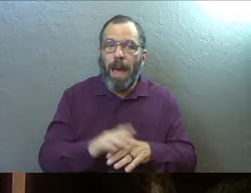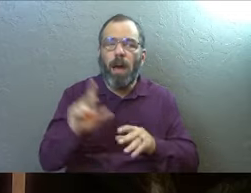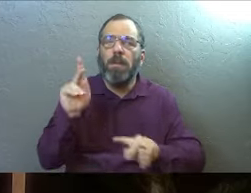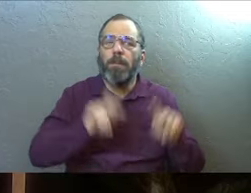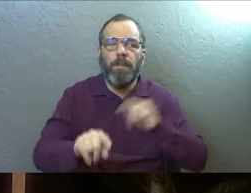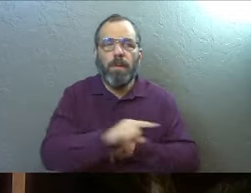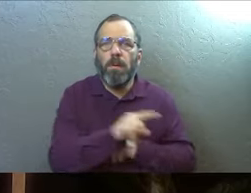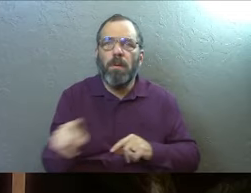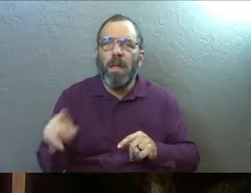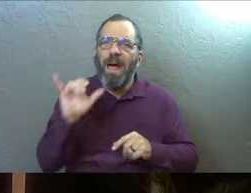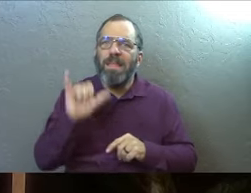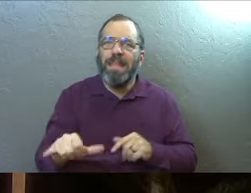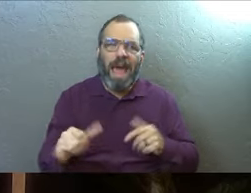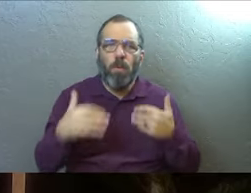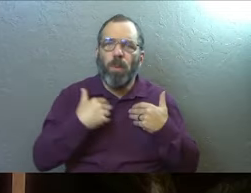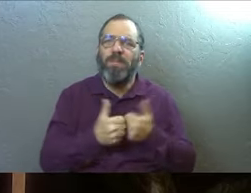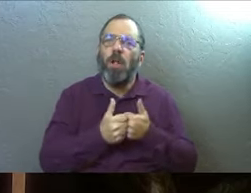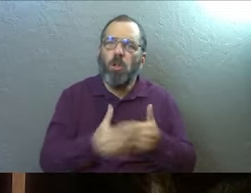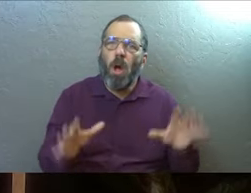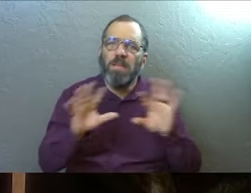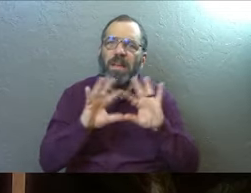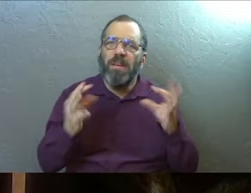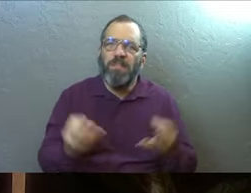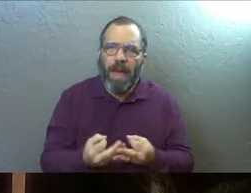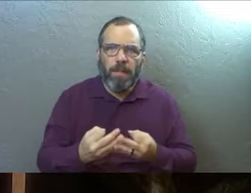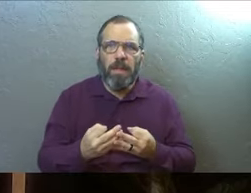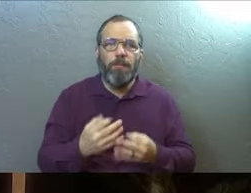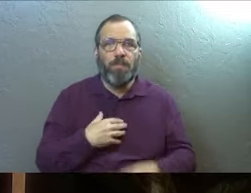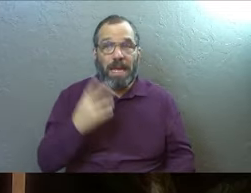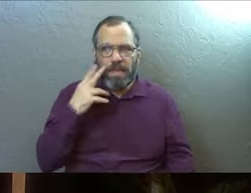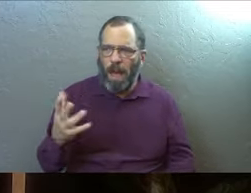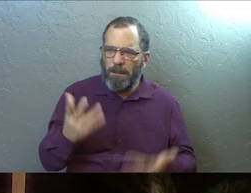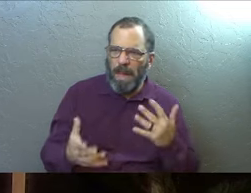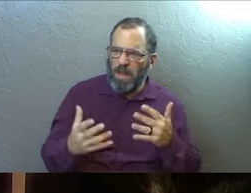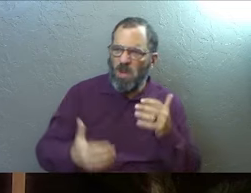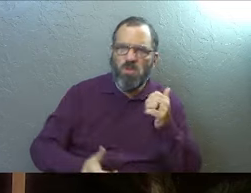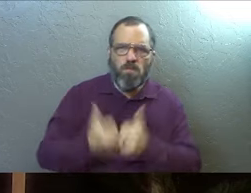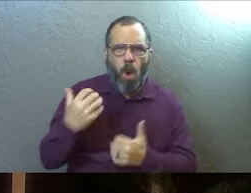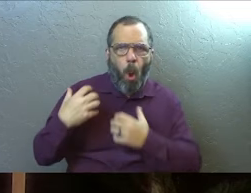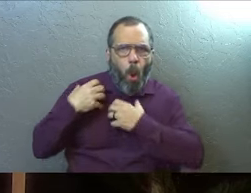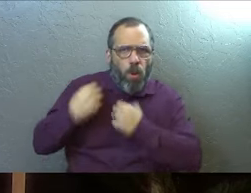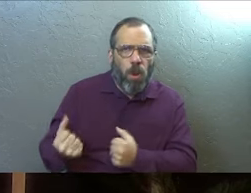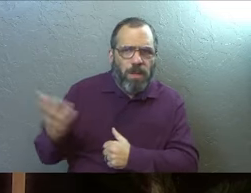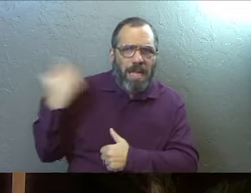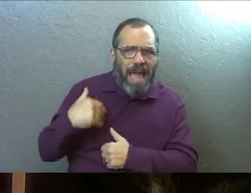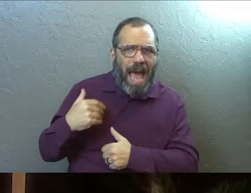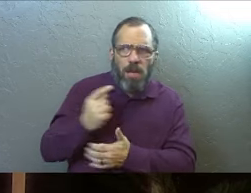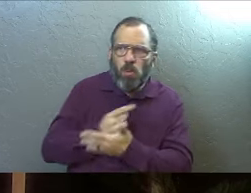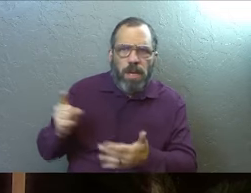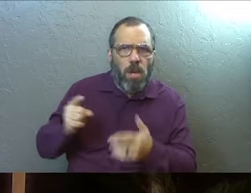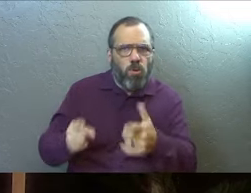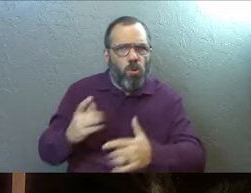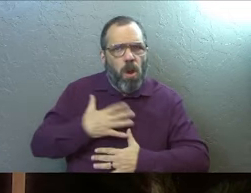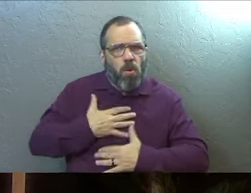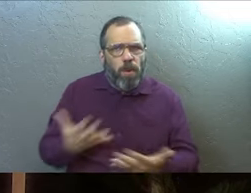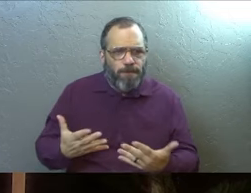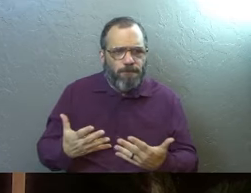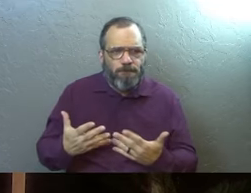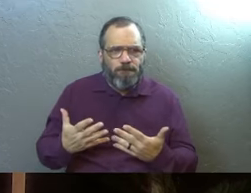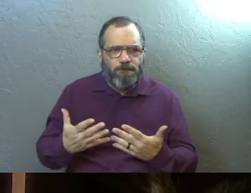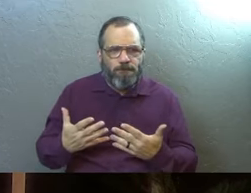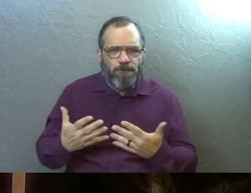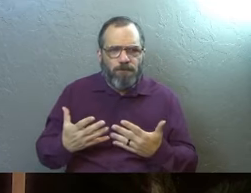the people and the things that we have lost. And I saw maybe the most courage last week as you guys were willing to